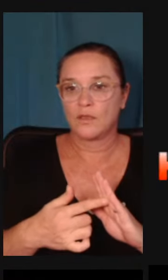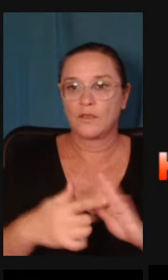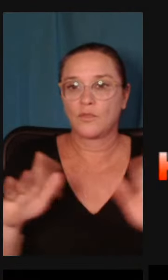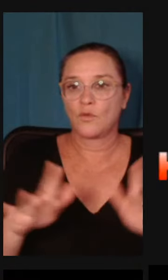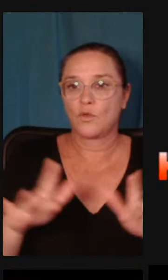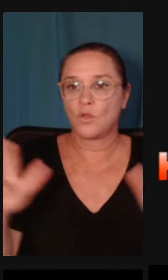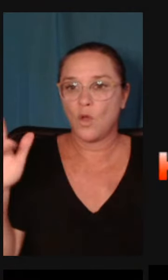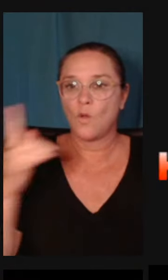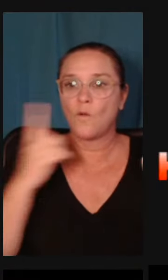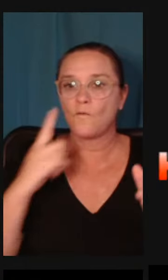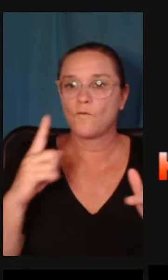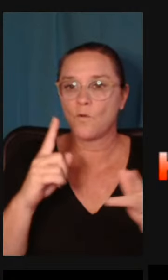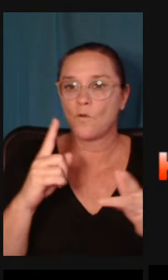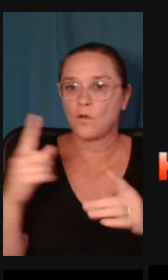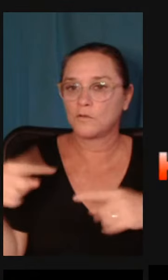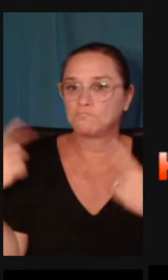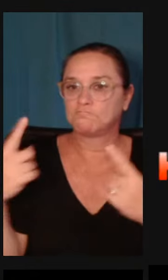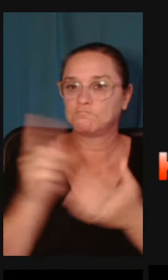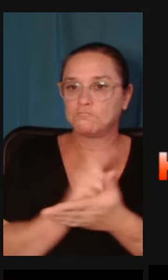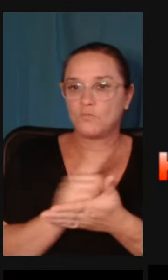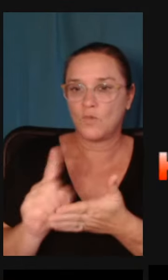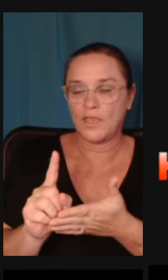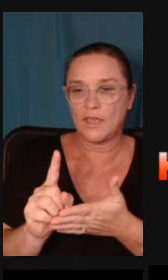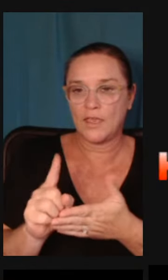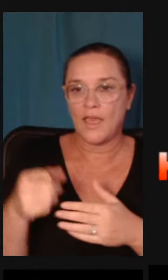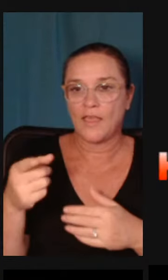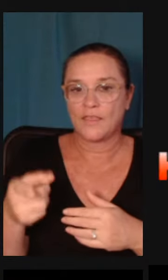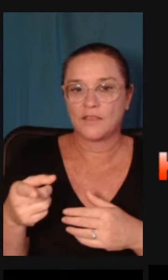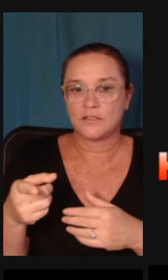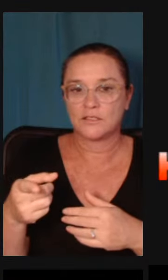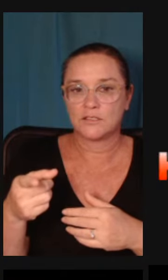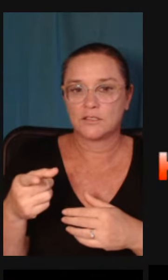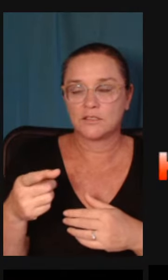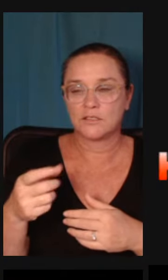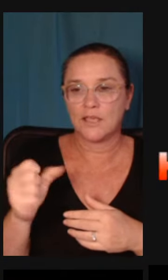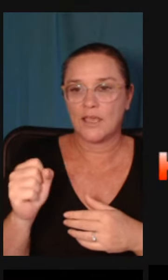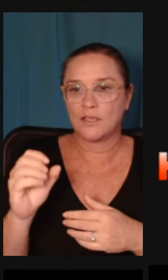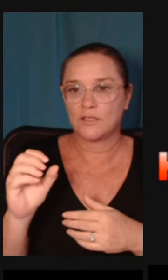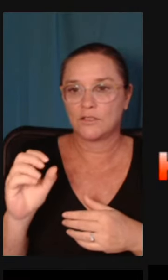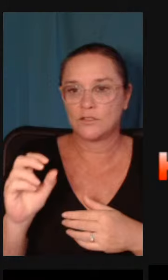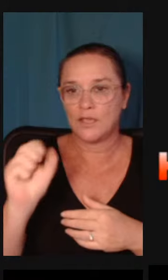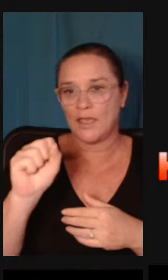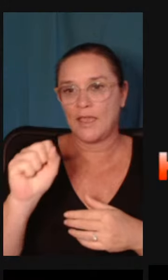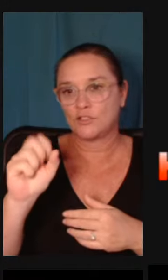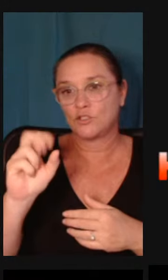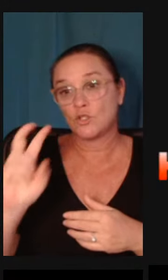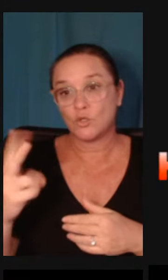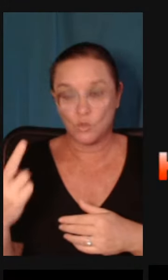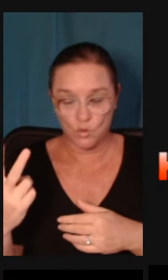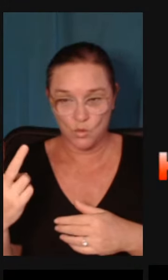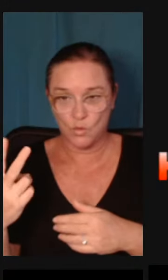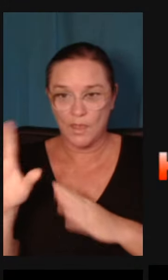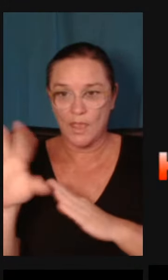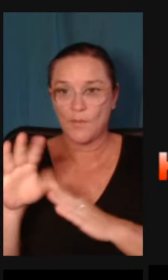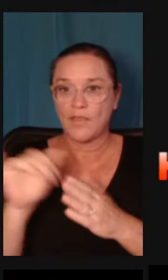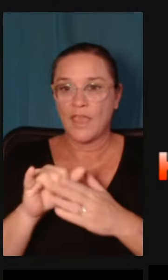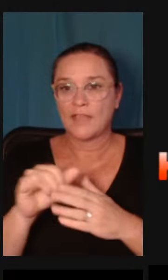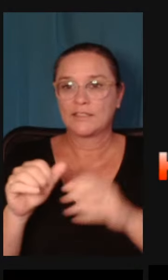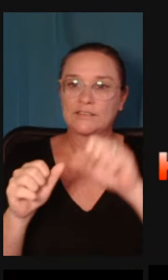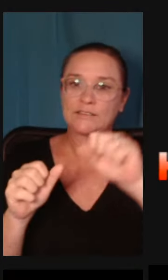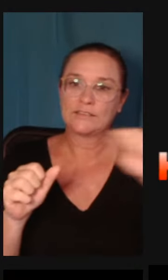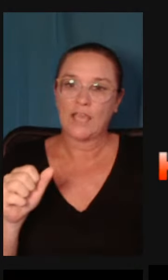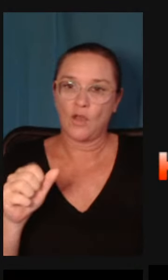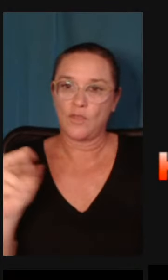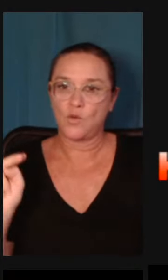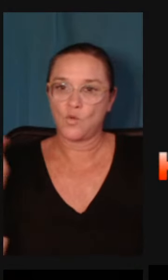for the past week. This is the S2 camera. So this is a south vent on the left, north vent on the